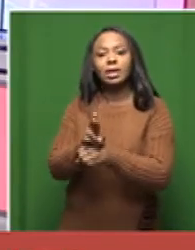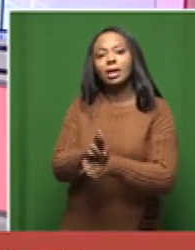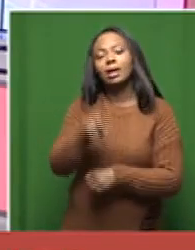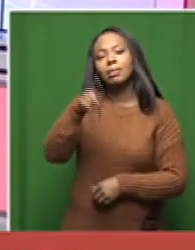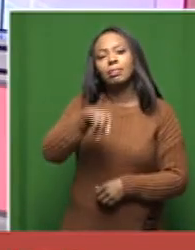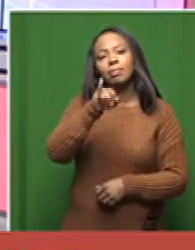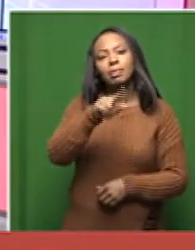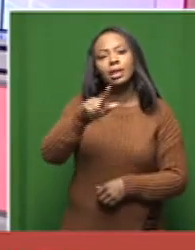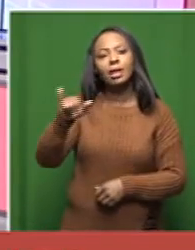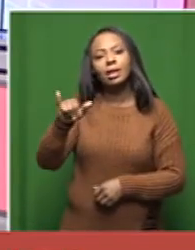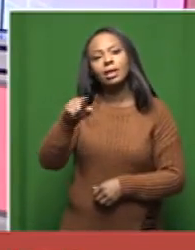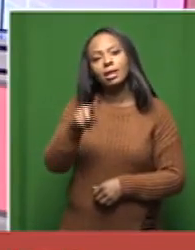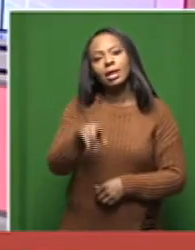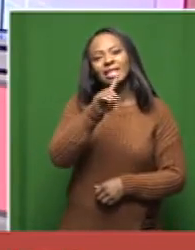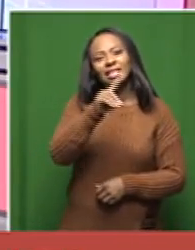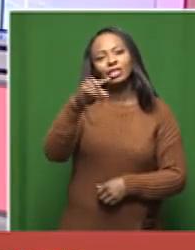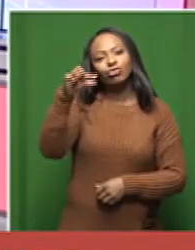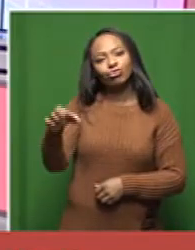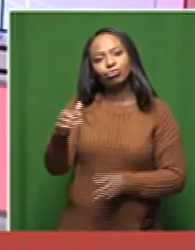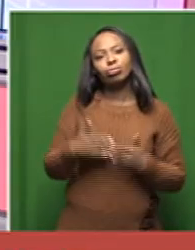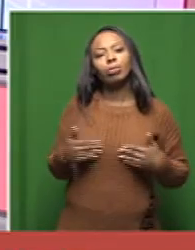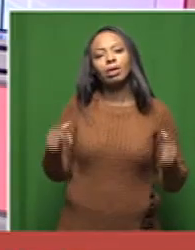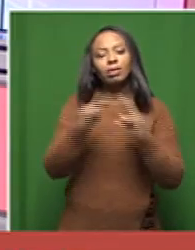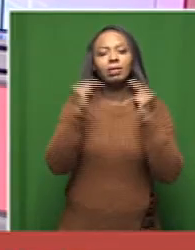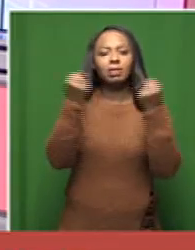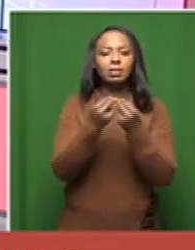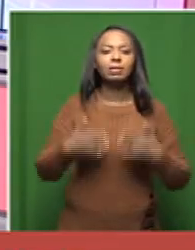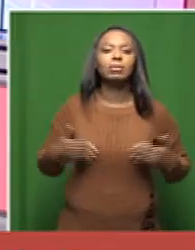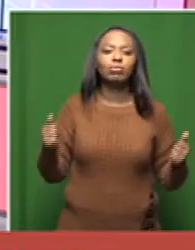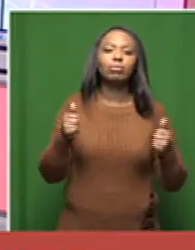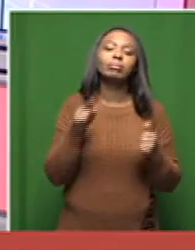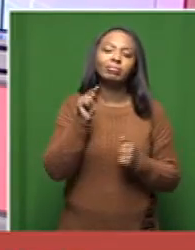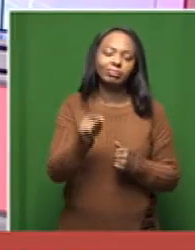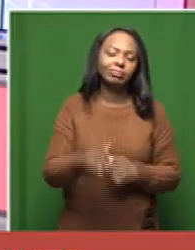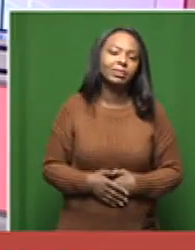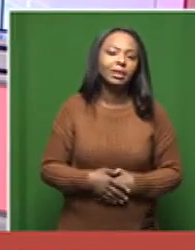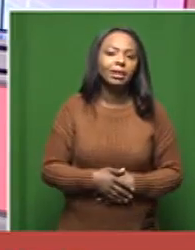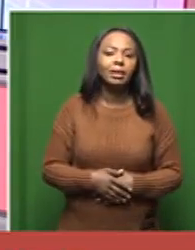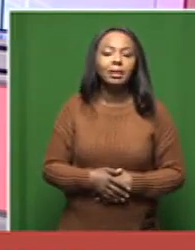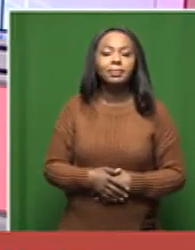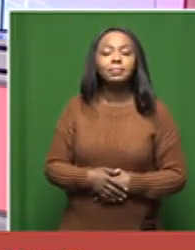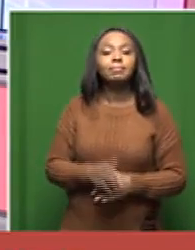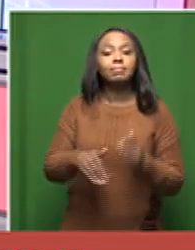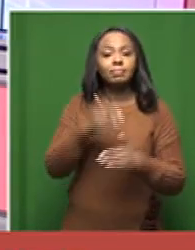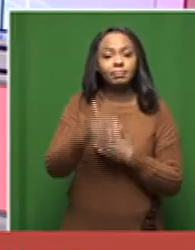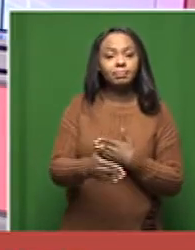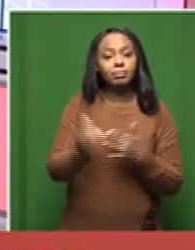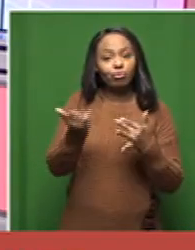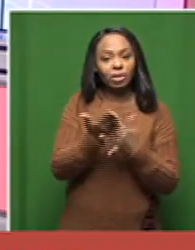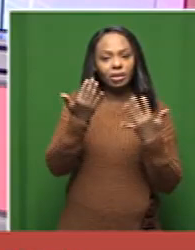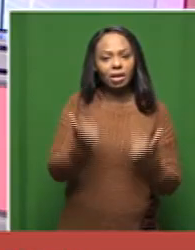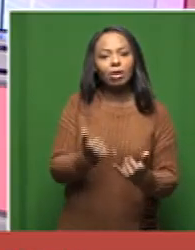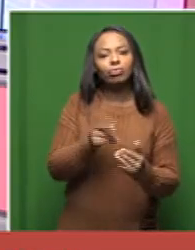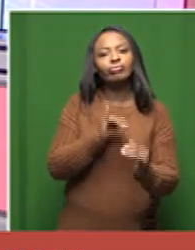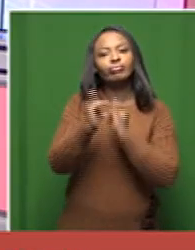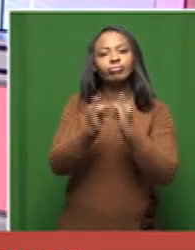the Deputy Director General of Health at the National Department. After the break, we speak to Professor Barry Shub, who's